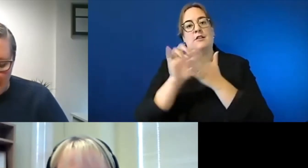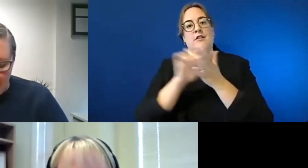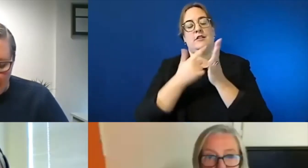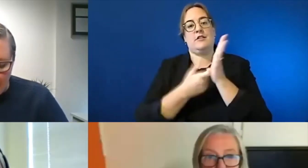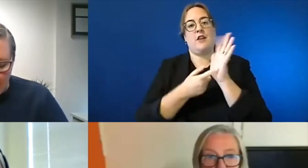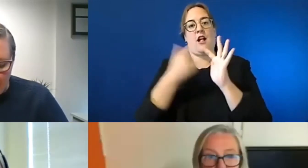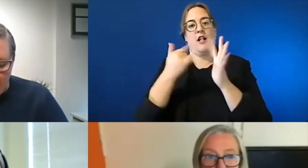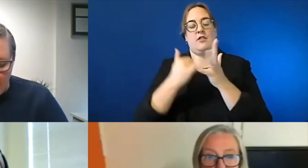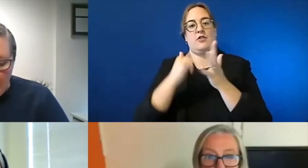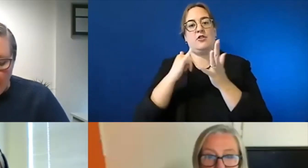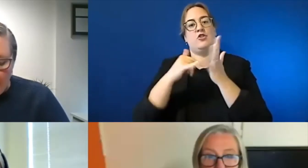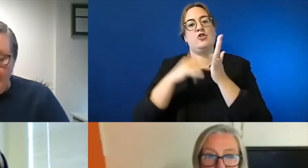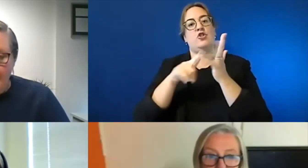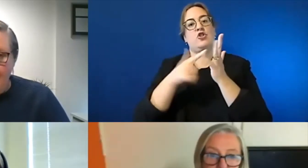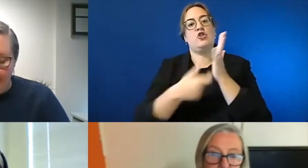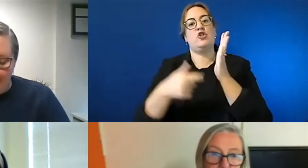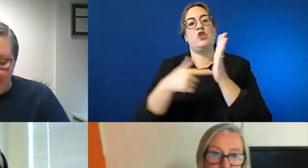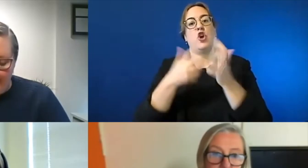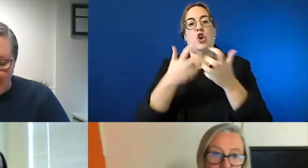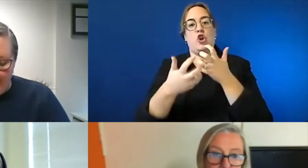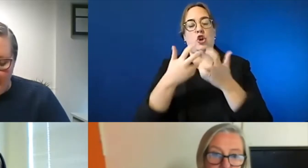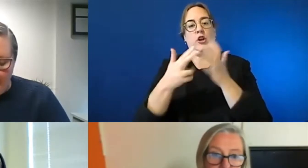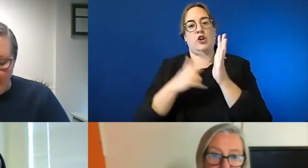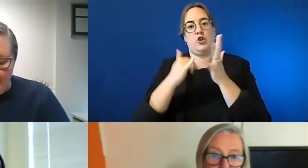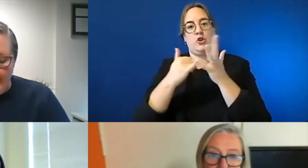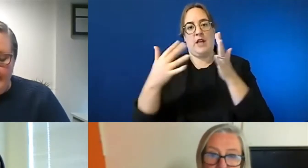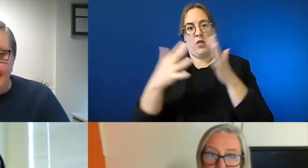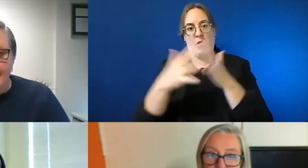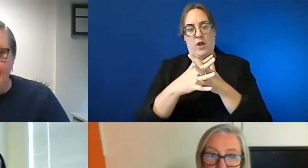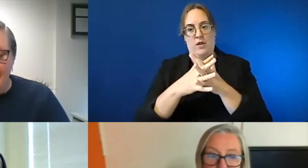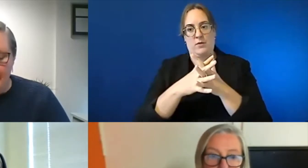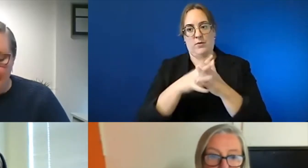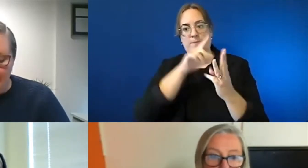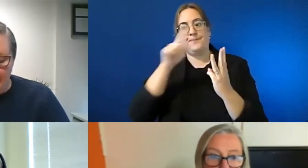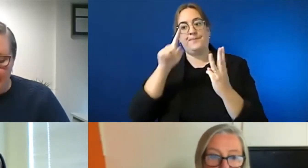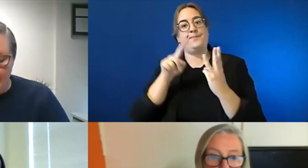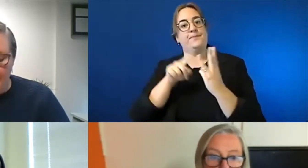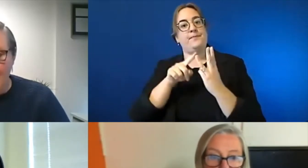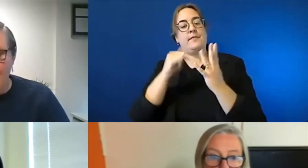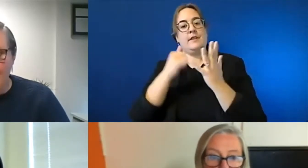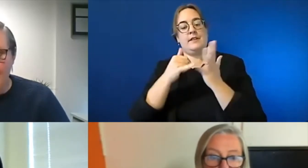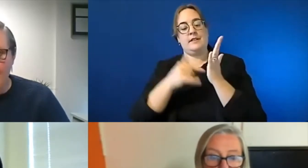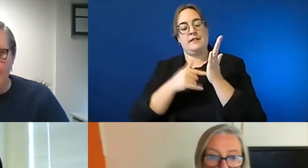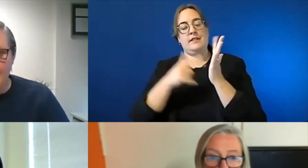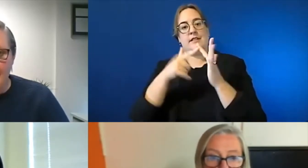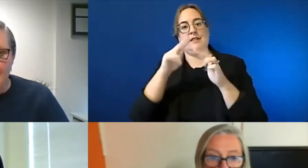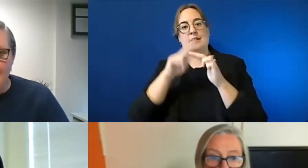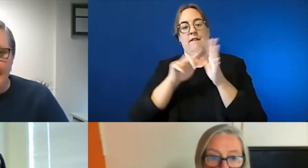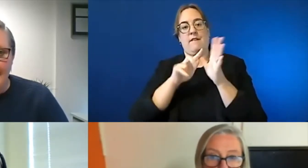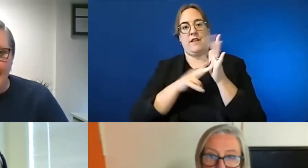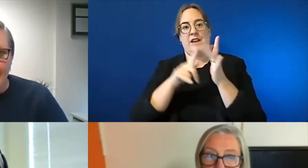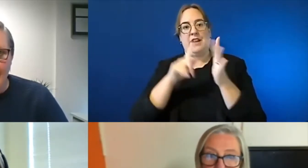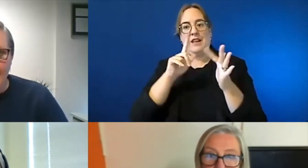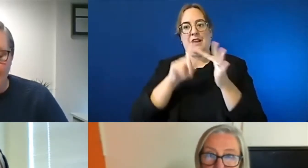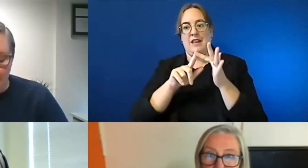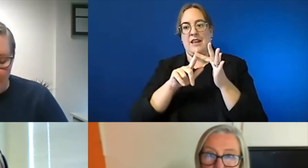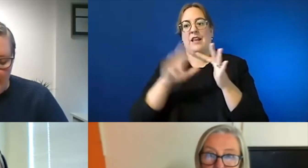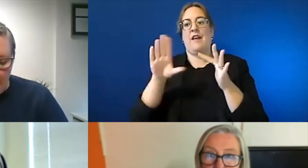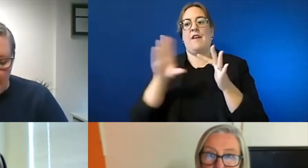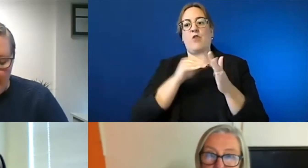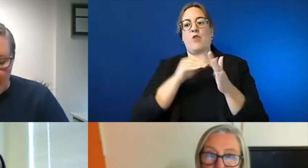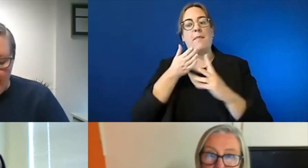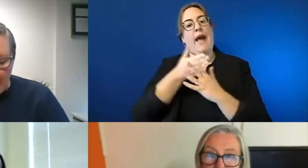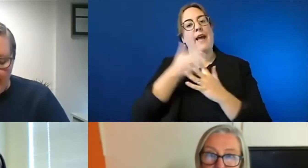Wales. We also have Stephanie, and she is an Accessibility Advisor at Swinburne University of Tech in